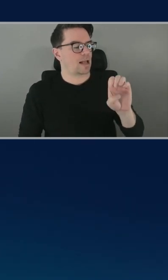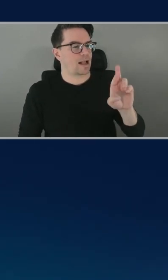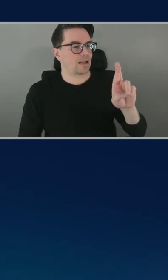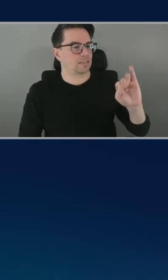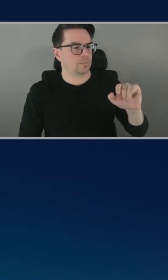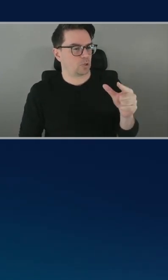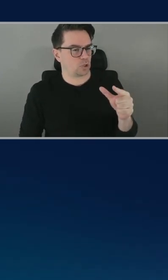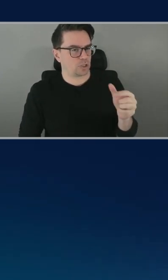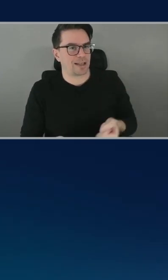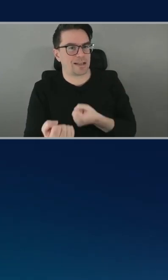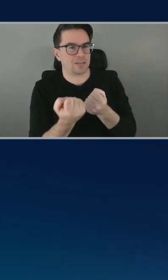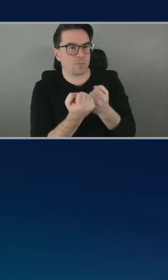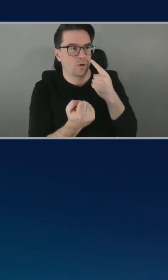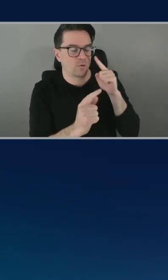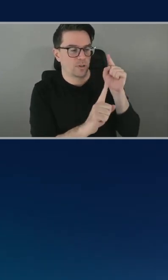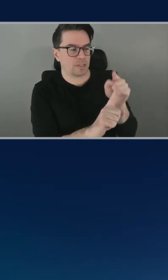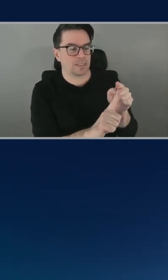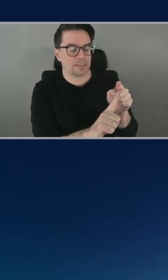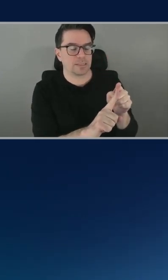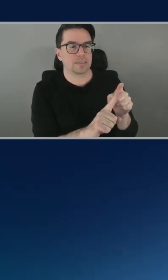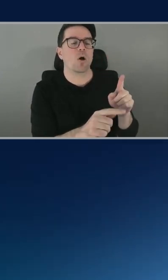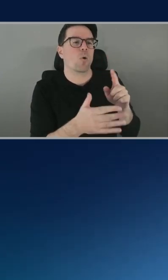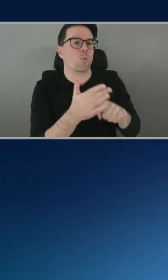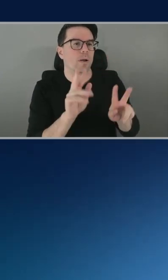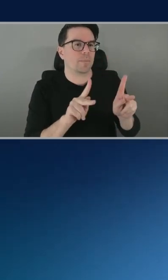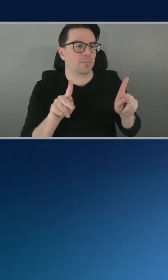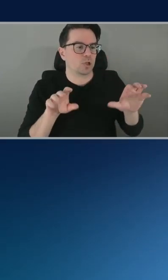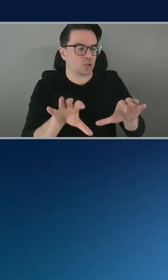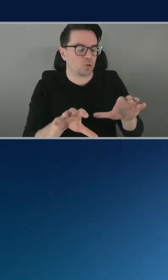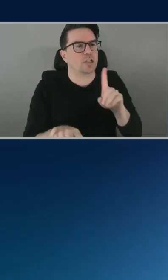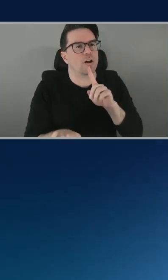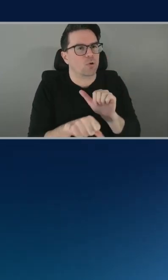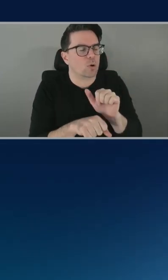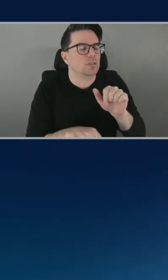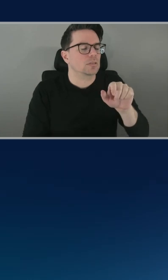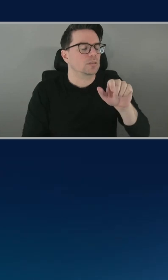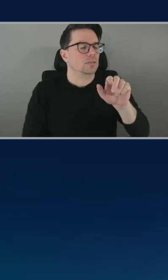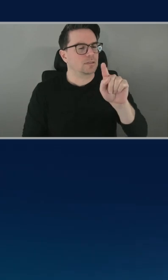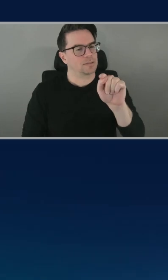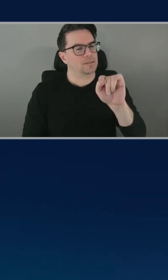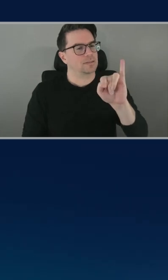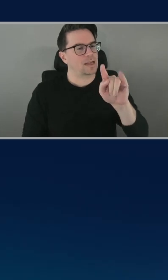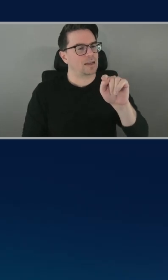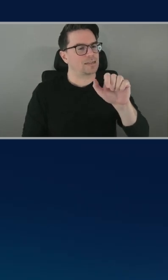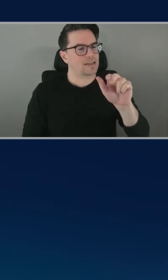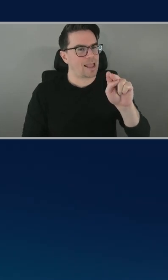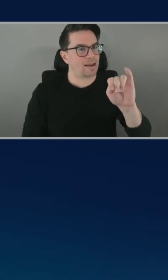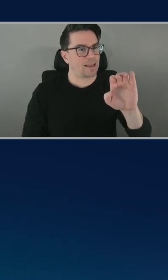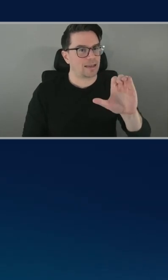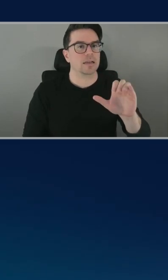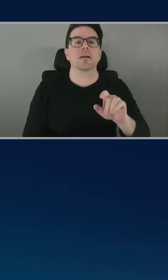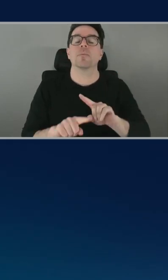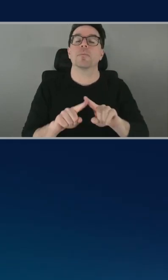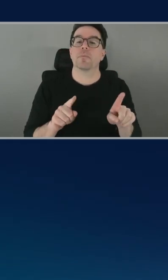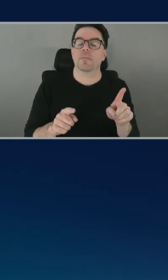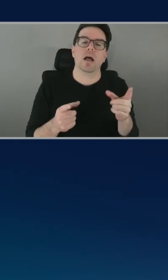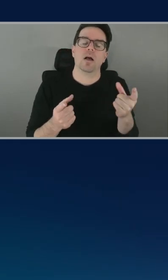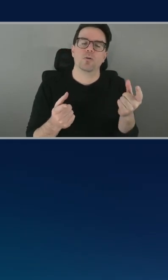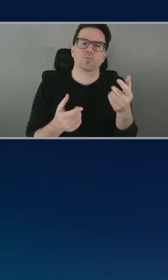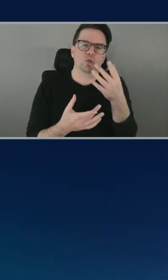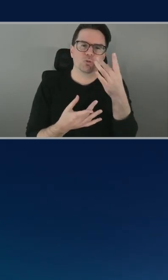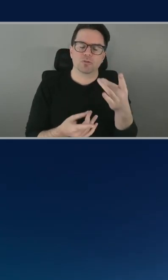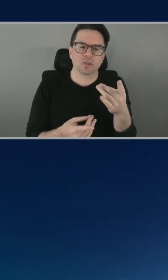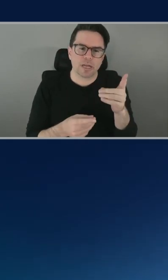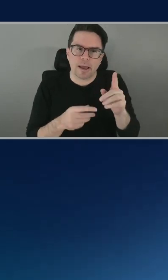doing is certainly titanic. But what we are also interested in hearing, we've got a poll for you folks. How many objects do you